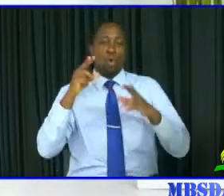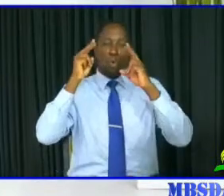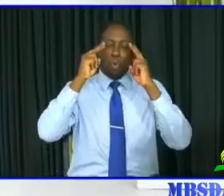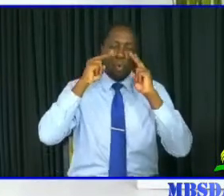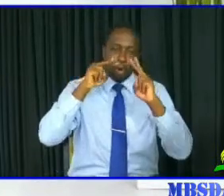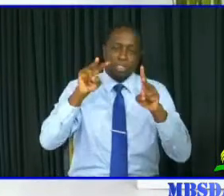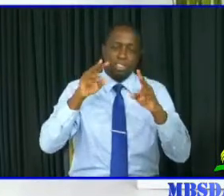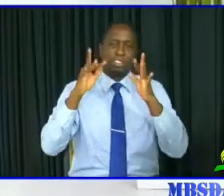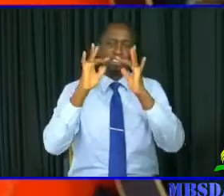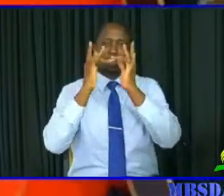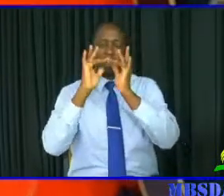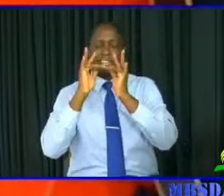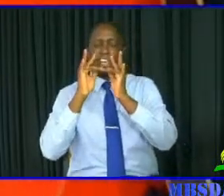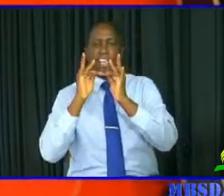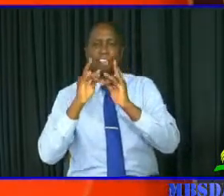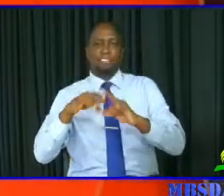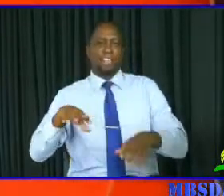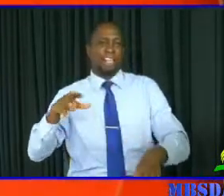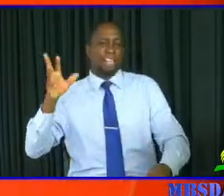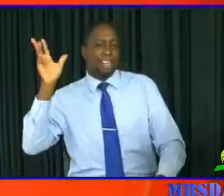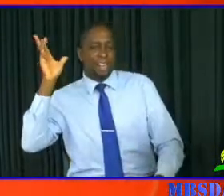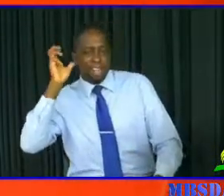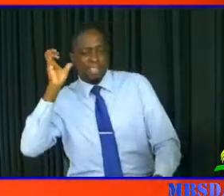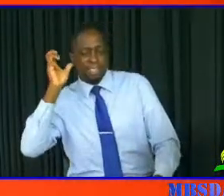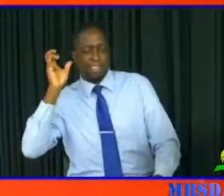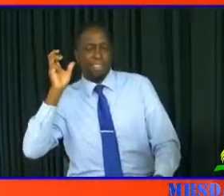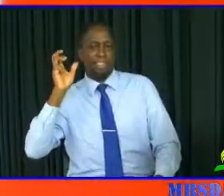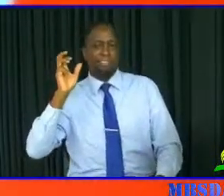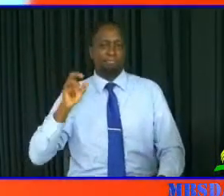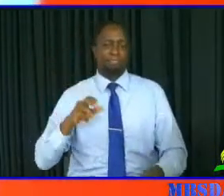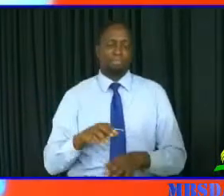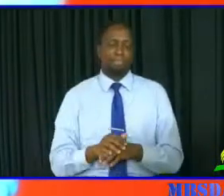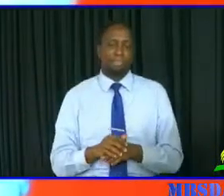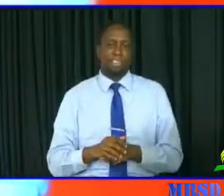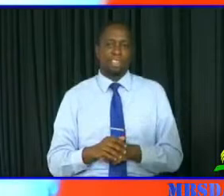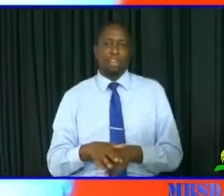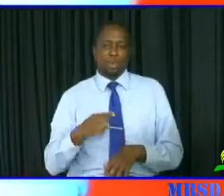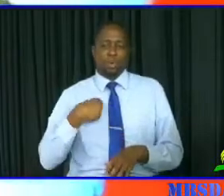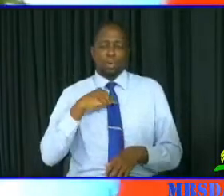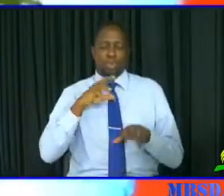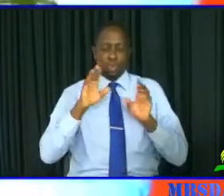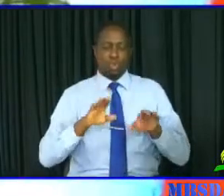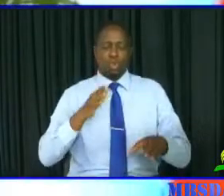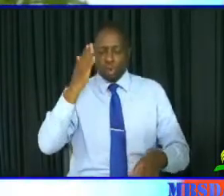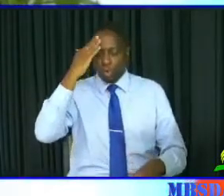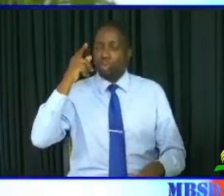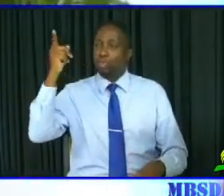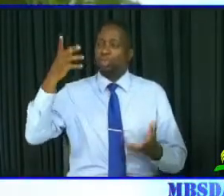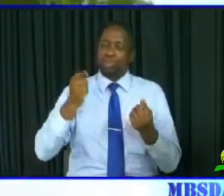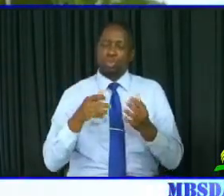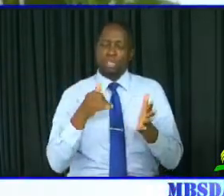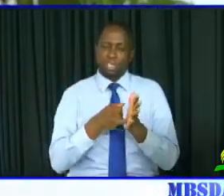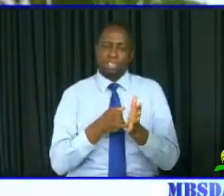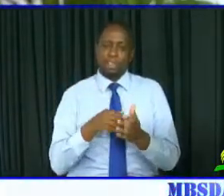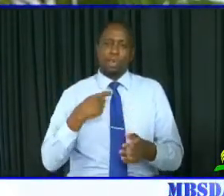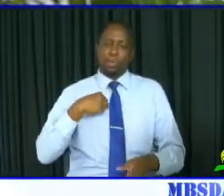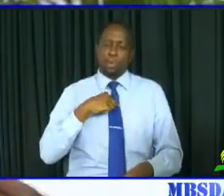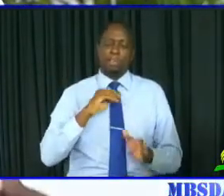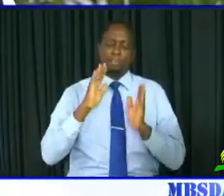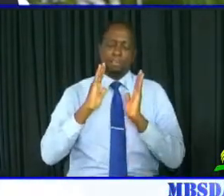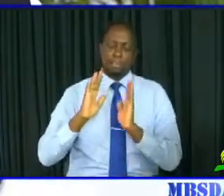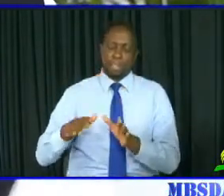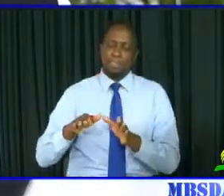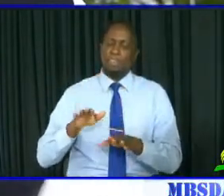this afterwards. We believe you're able to do it. And so, Lord, we leave it in your hands.